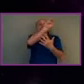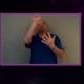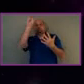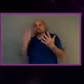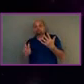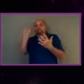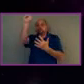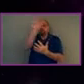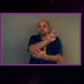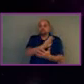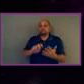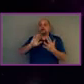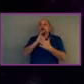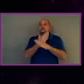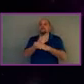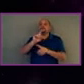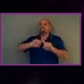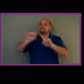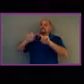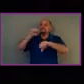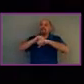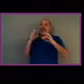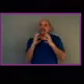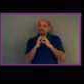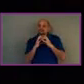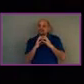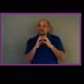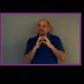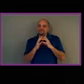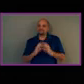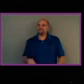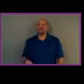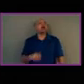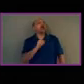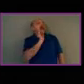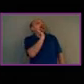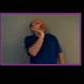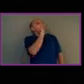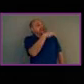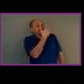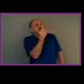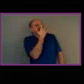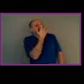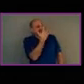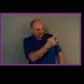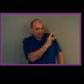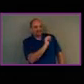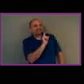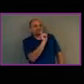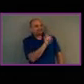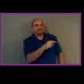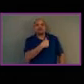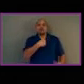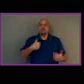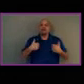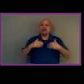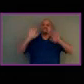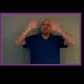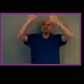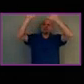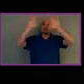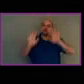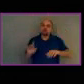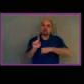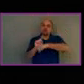Oh, that's pretty interesting. We have this really amazing trajectory that enables our